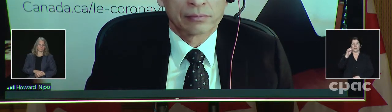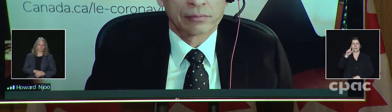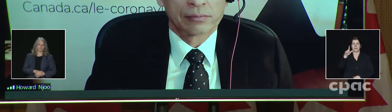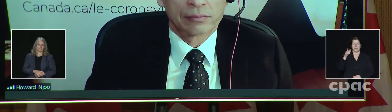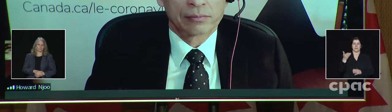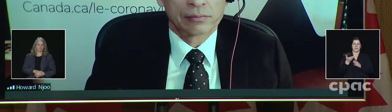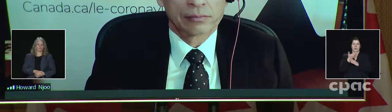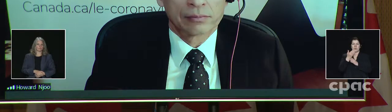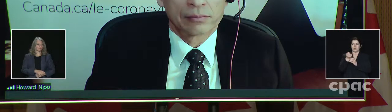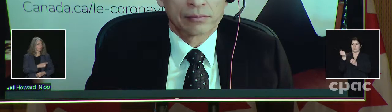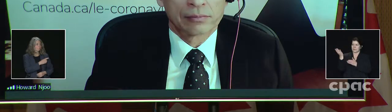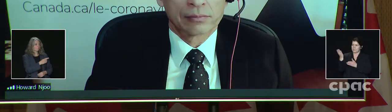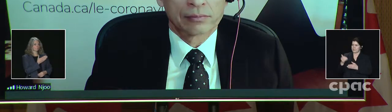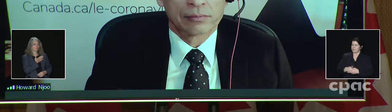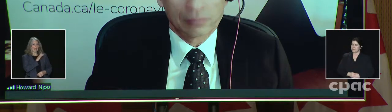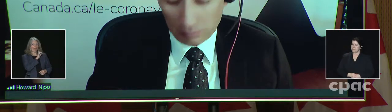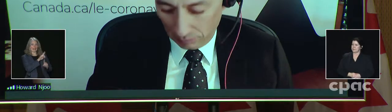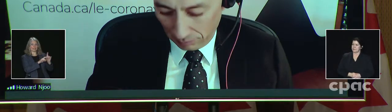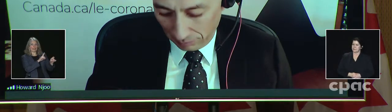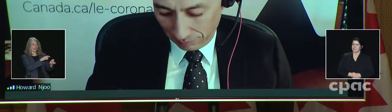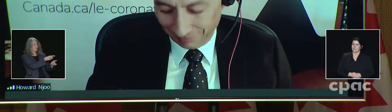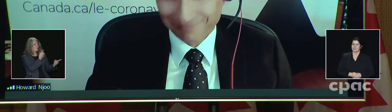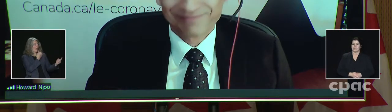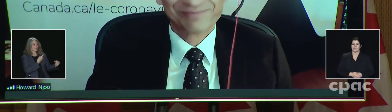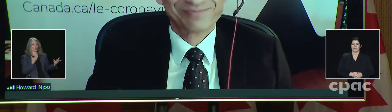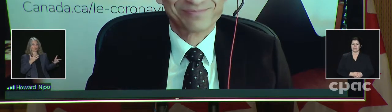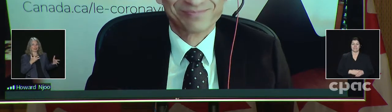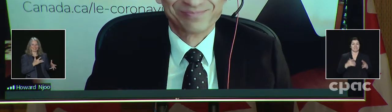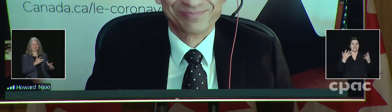You guys actually answered all my questions, so you can skip me.